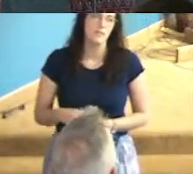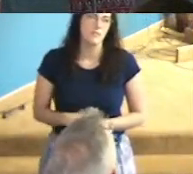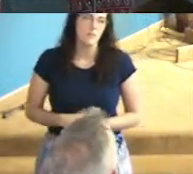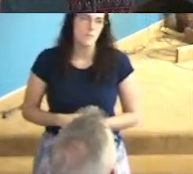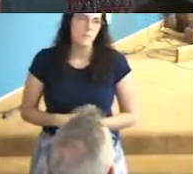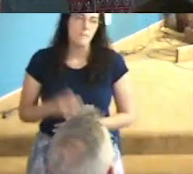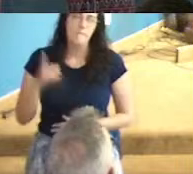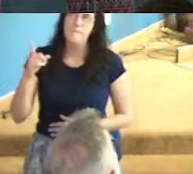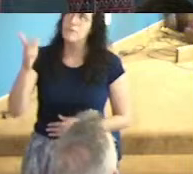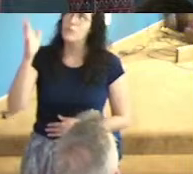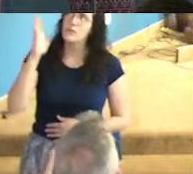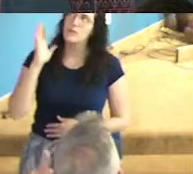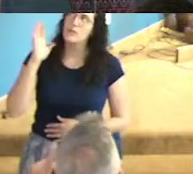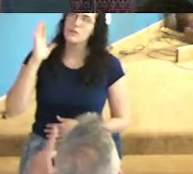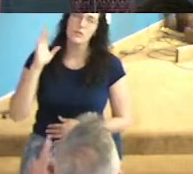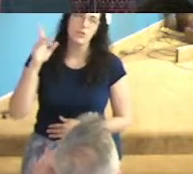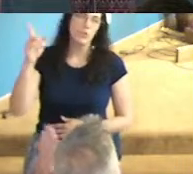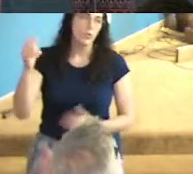always.